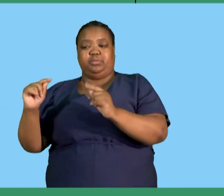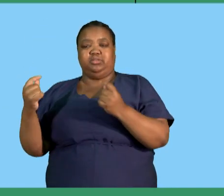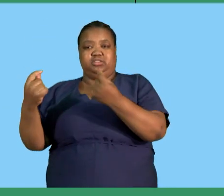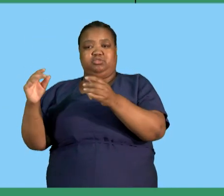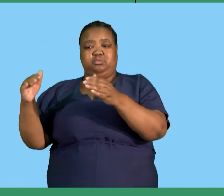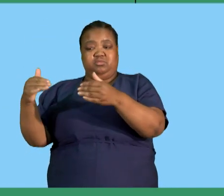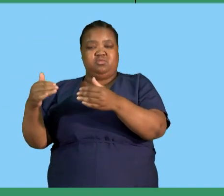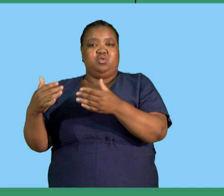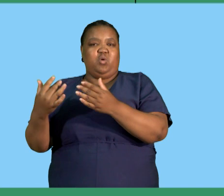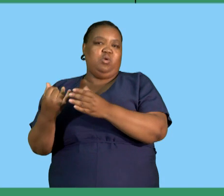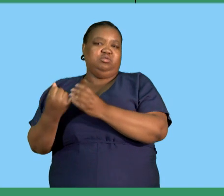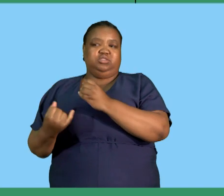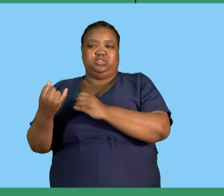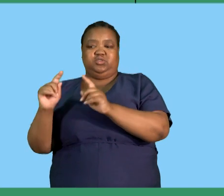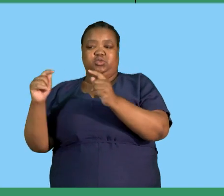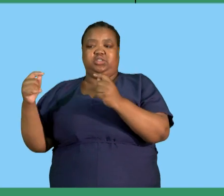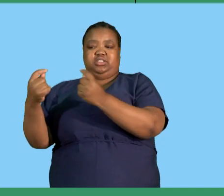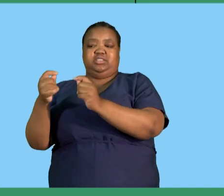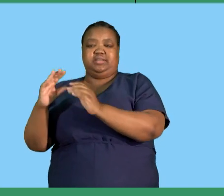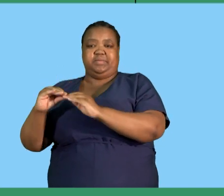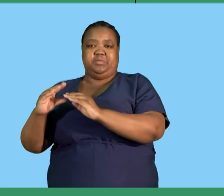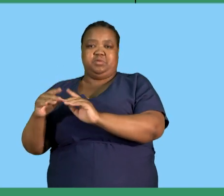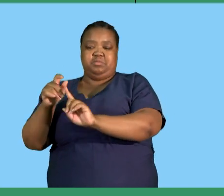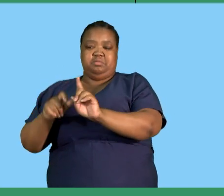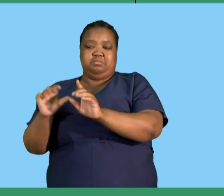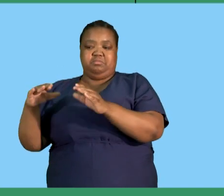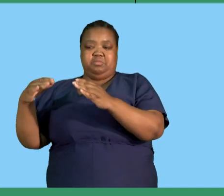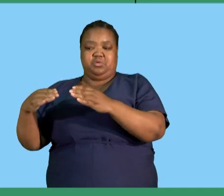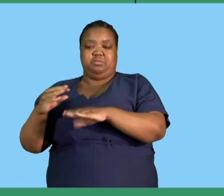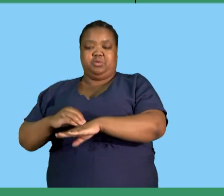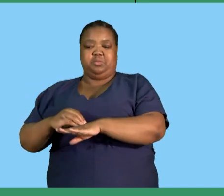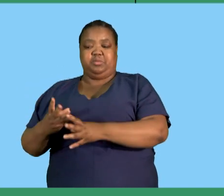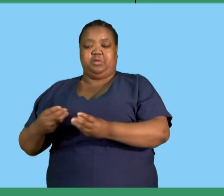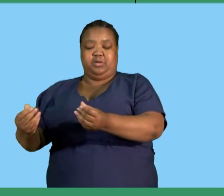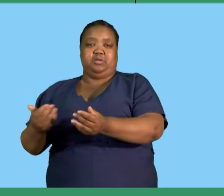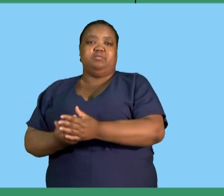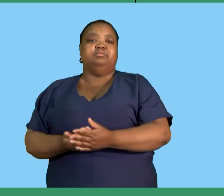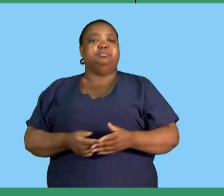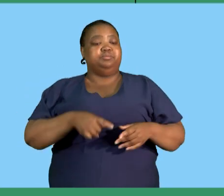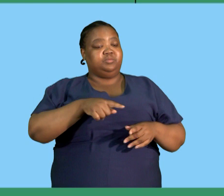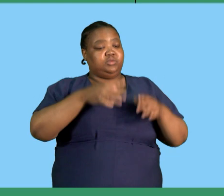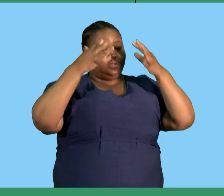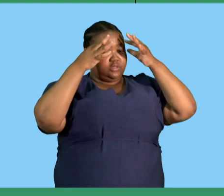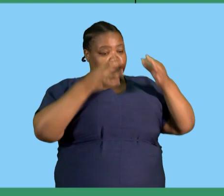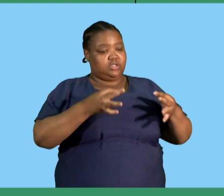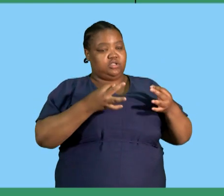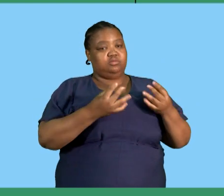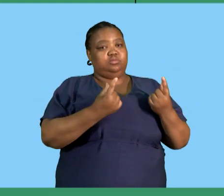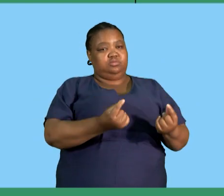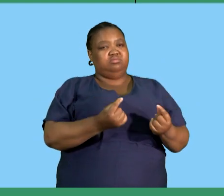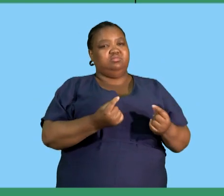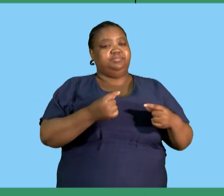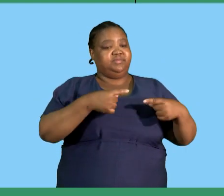team or an individual team member. This person is part of the team member, or of the team rather. Then with decision making,